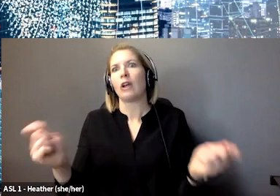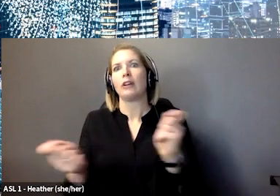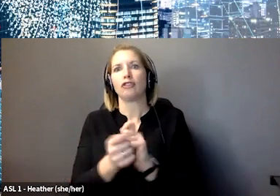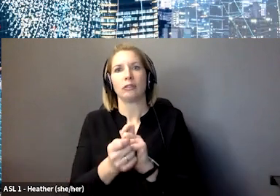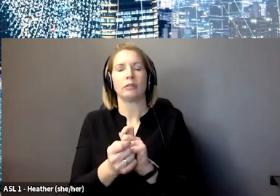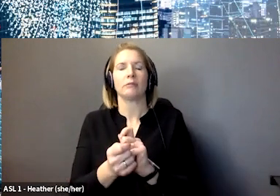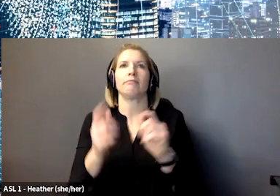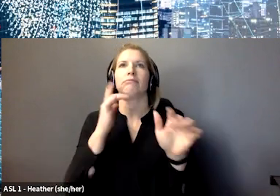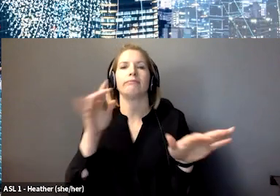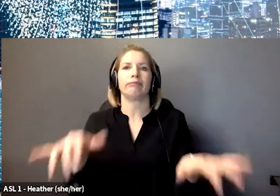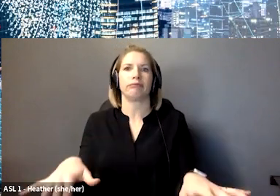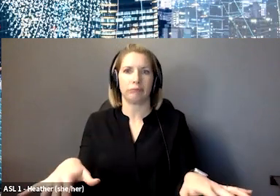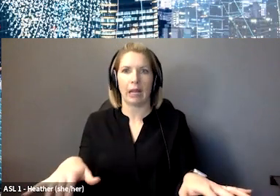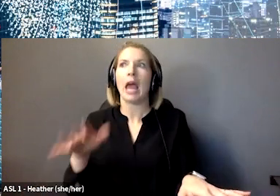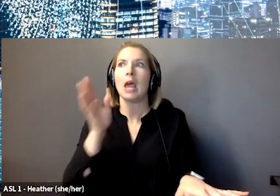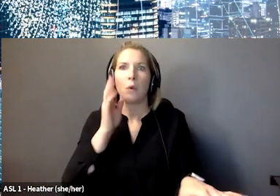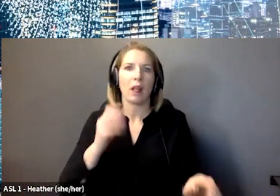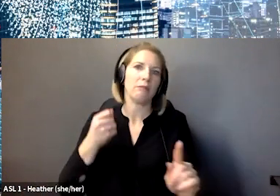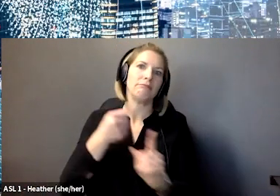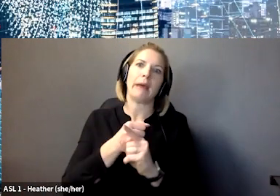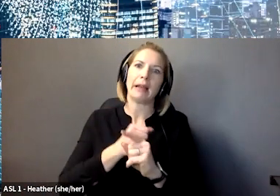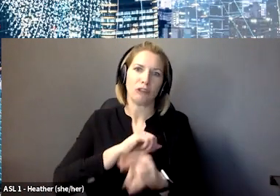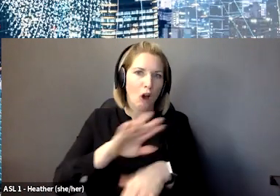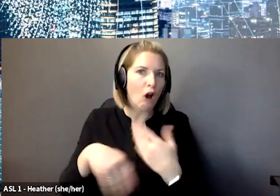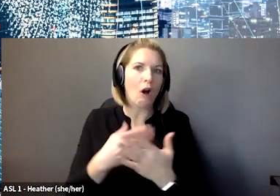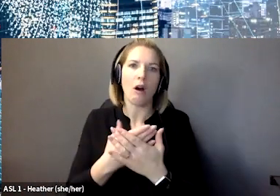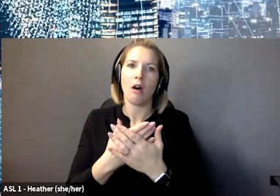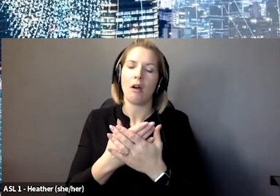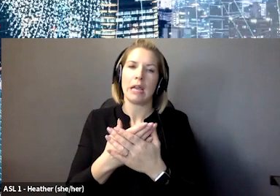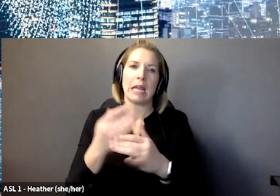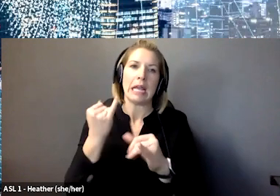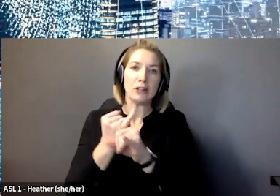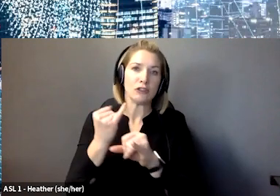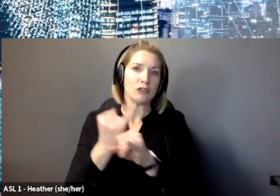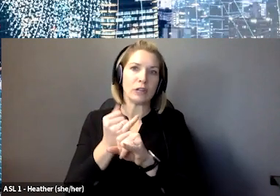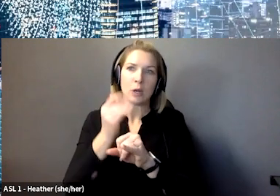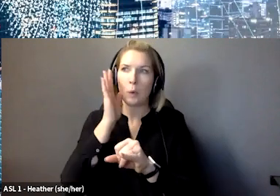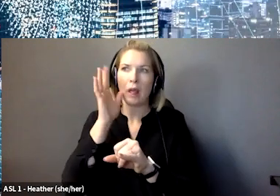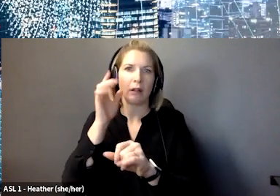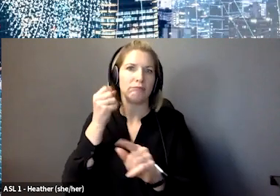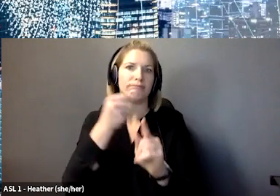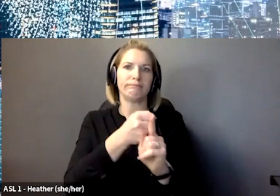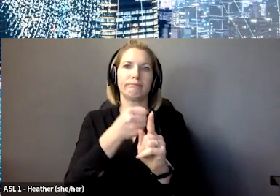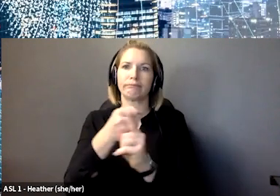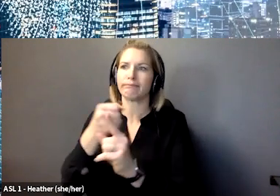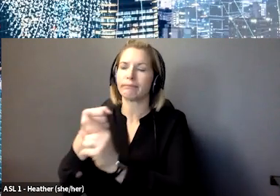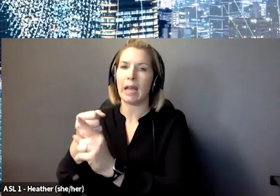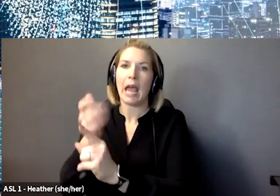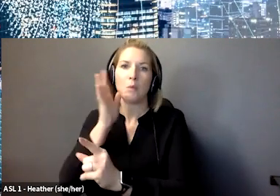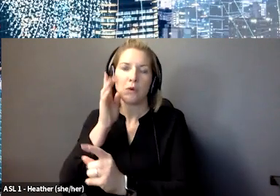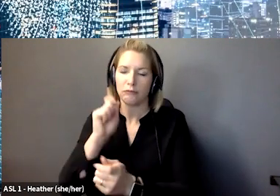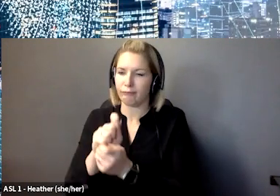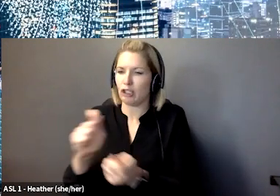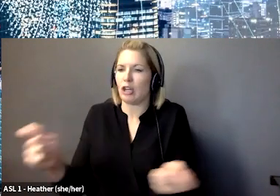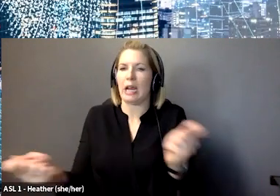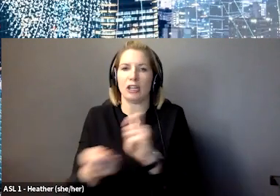they're widespread, and they're going to change every industry and transform all aspects of our working life. And that's what many talk about when they consider this concept of